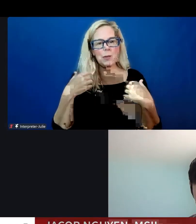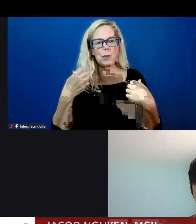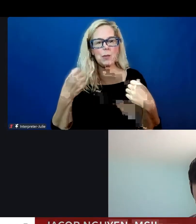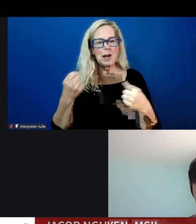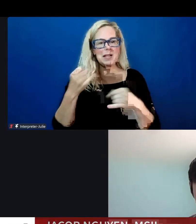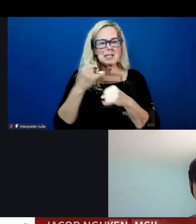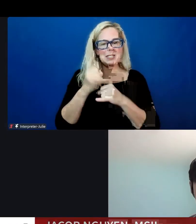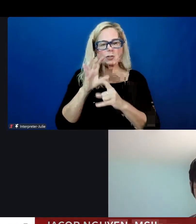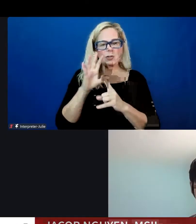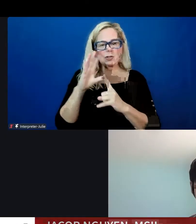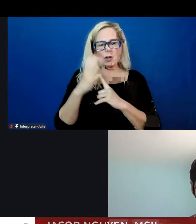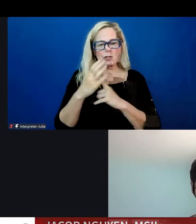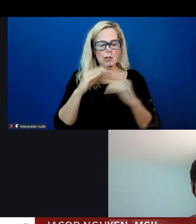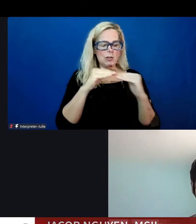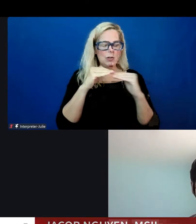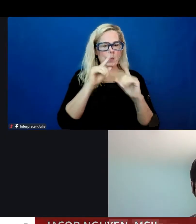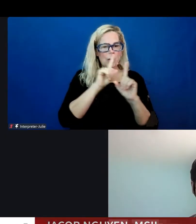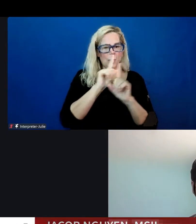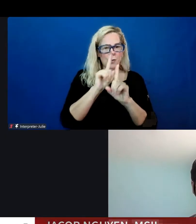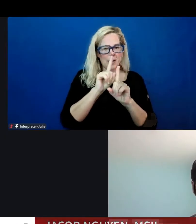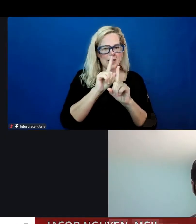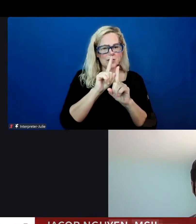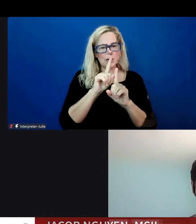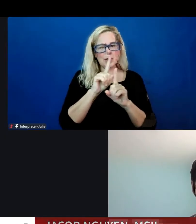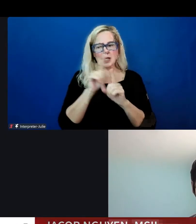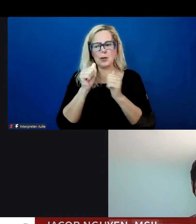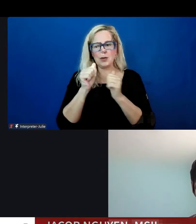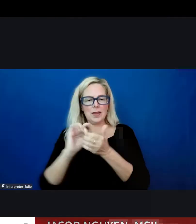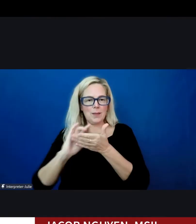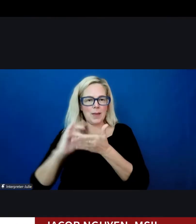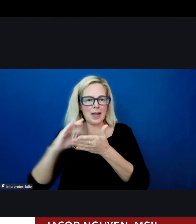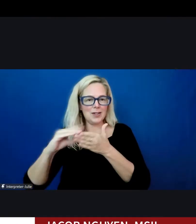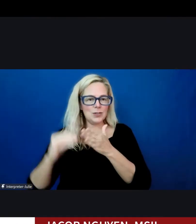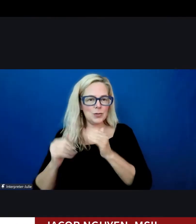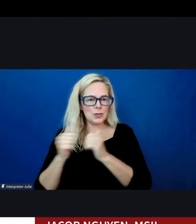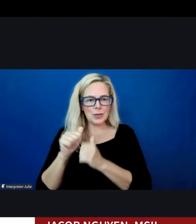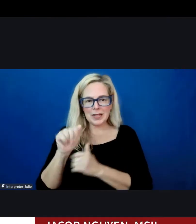peer mentoring on medical students with disabilities. Thank you, Jacob.